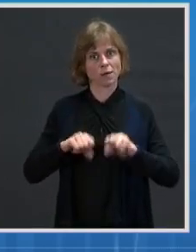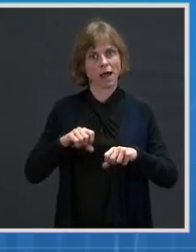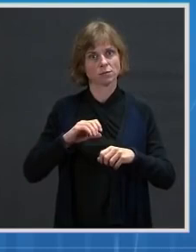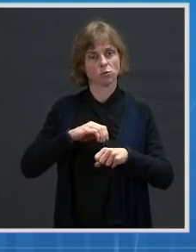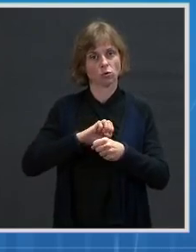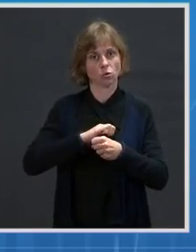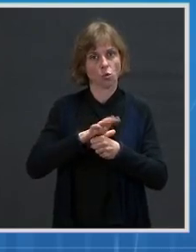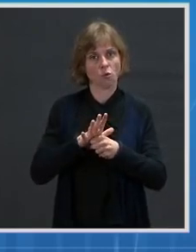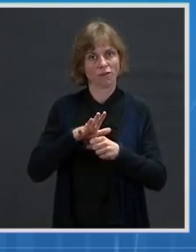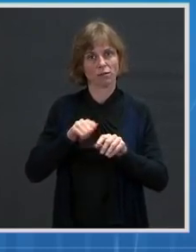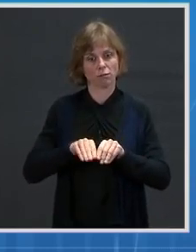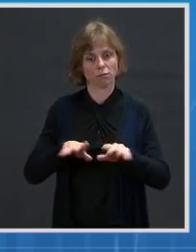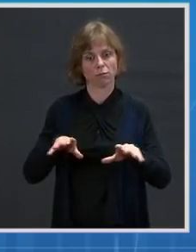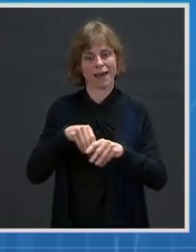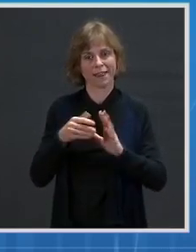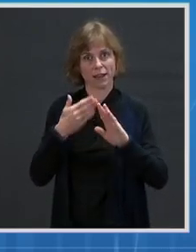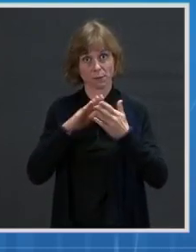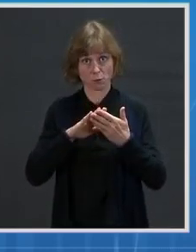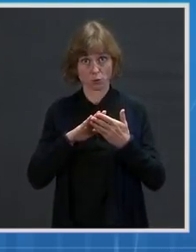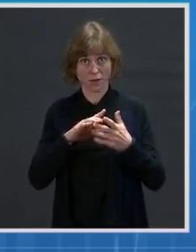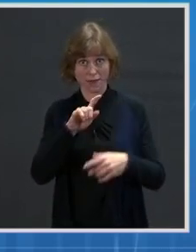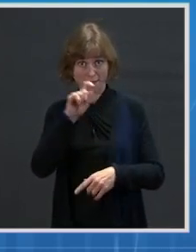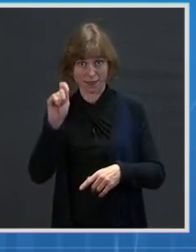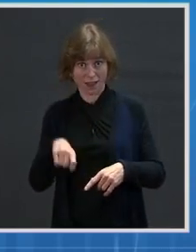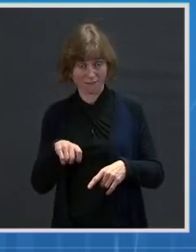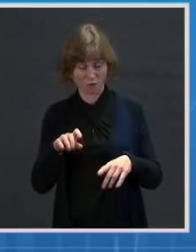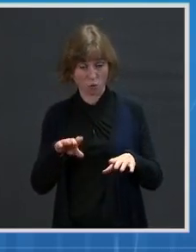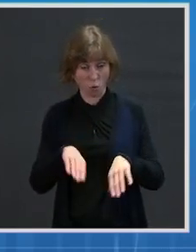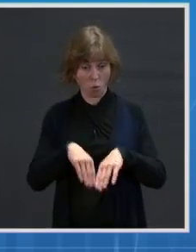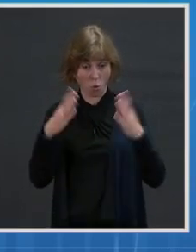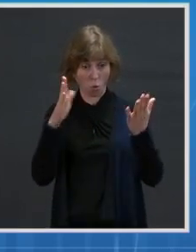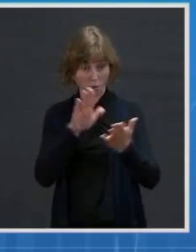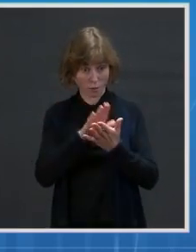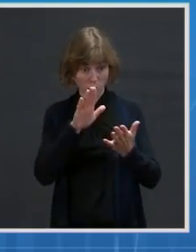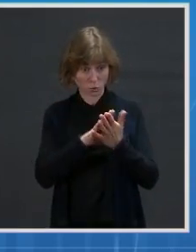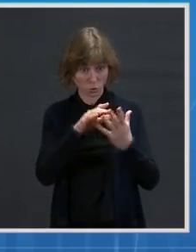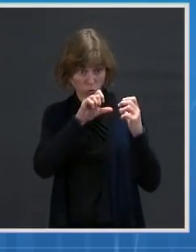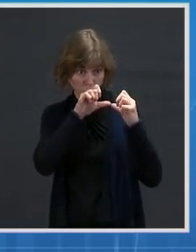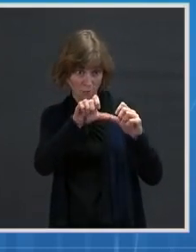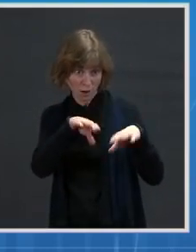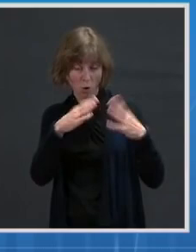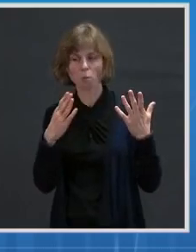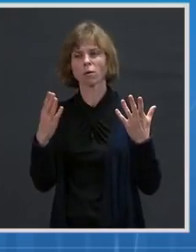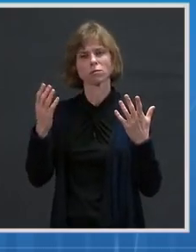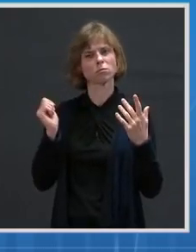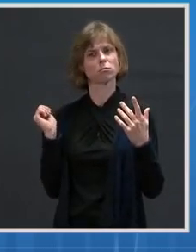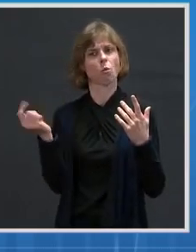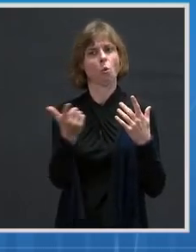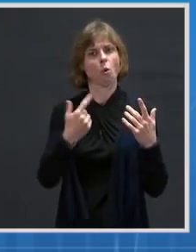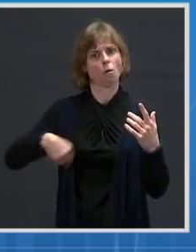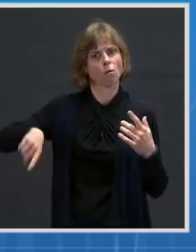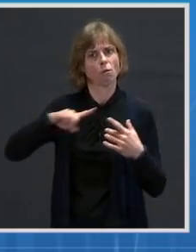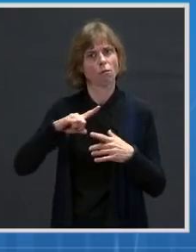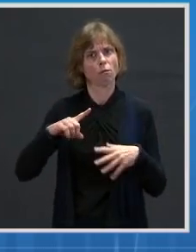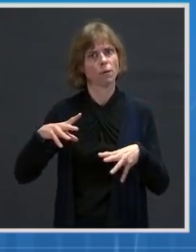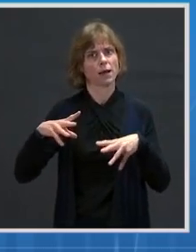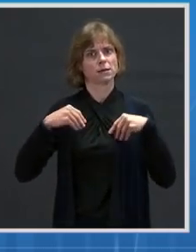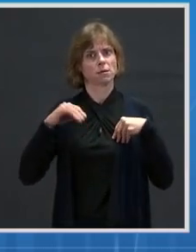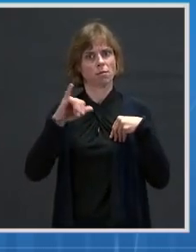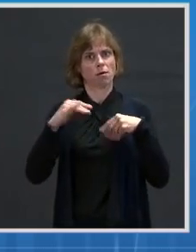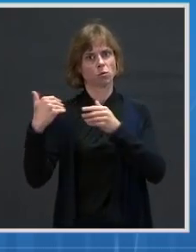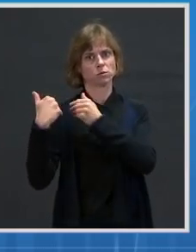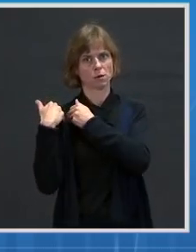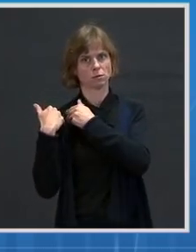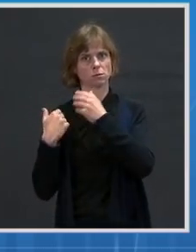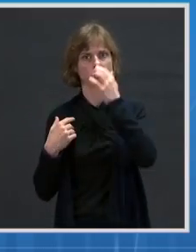to open and remain open is therefore a shared responsibility. Encouragingly, consistent with the recent